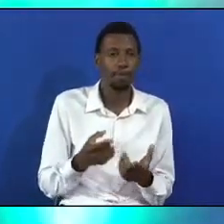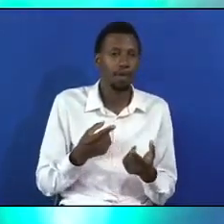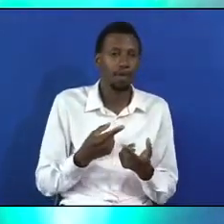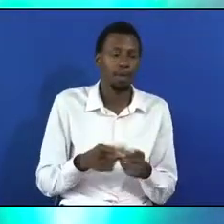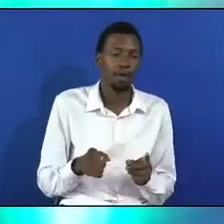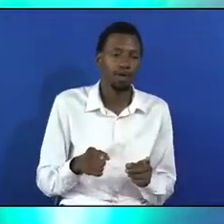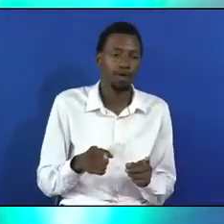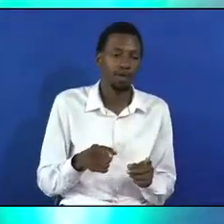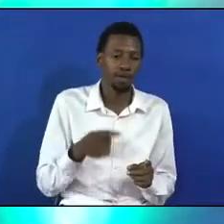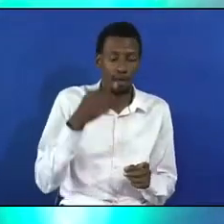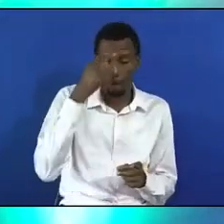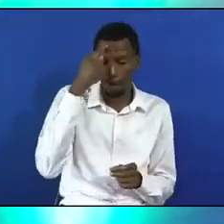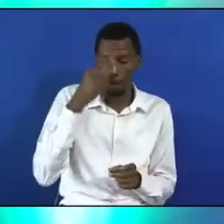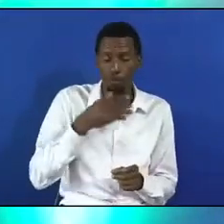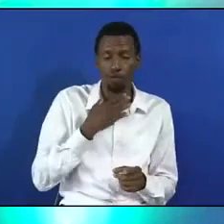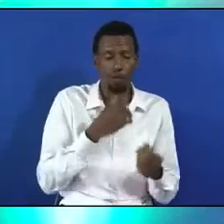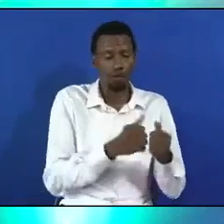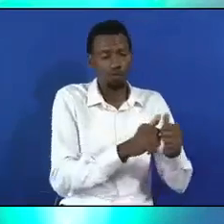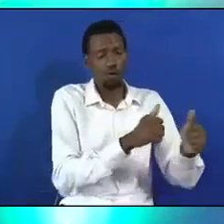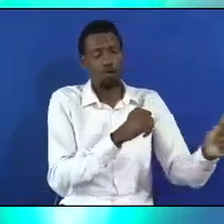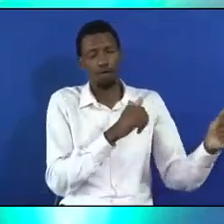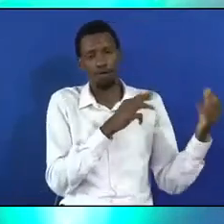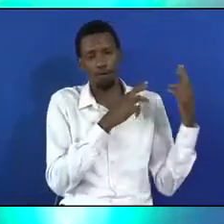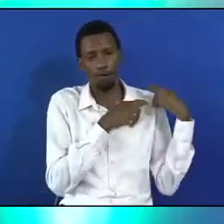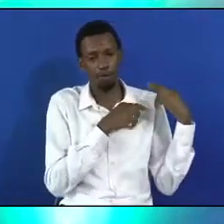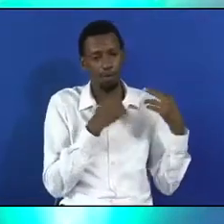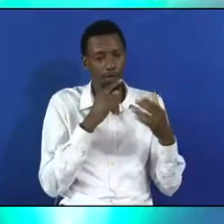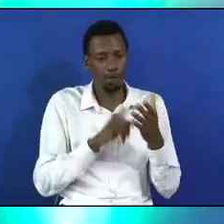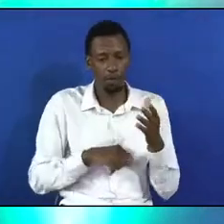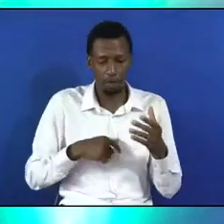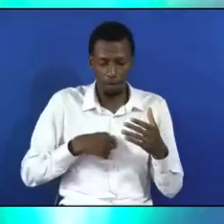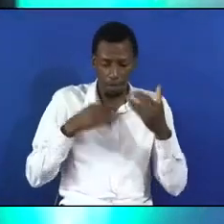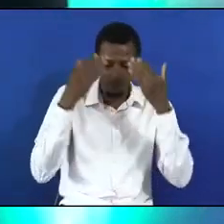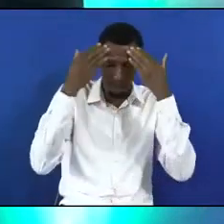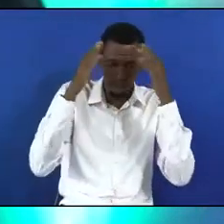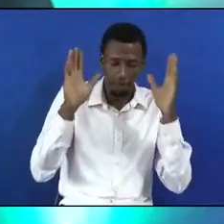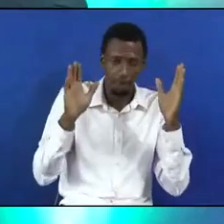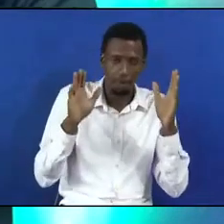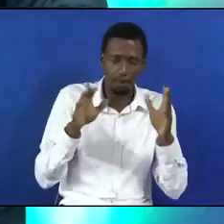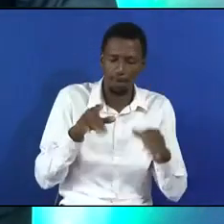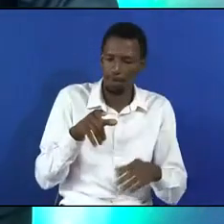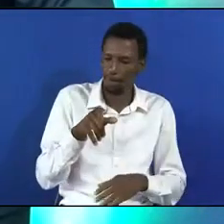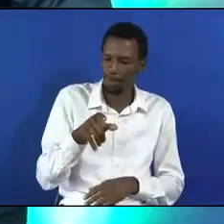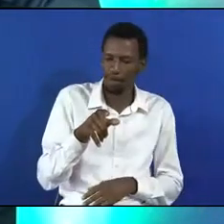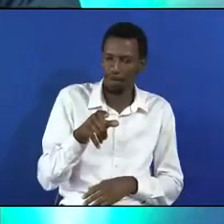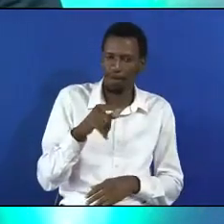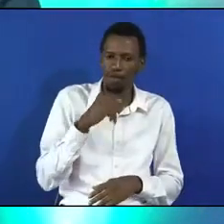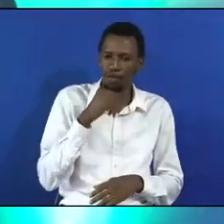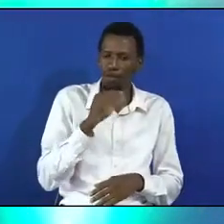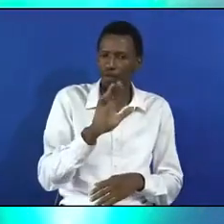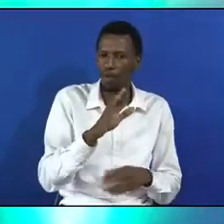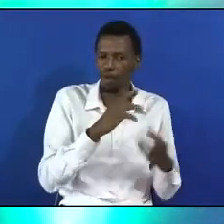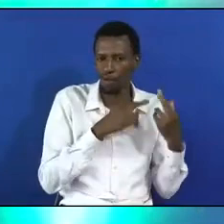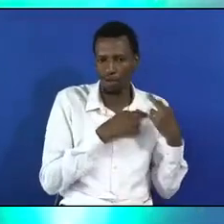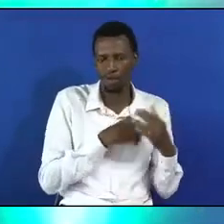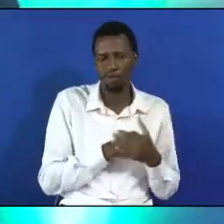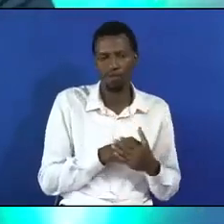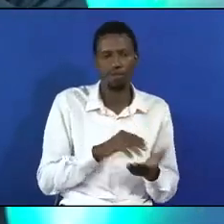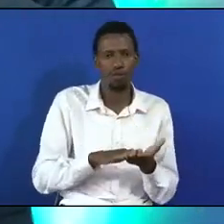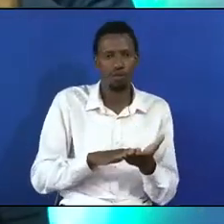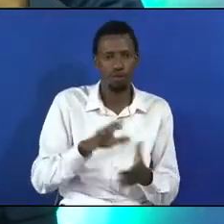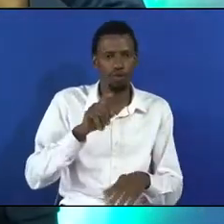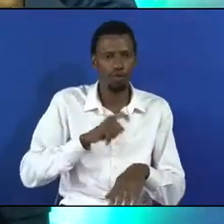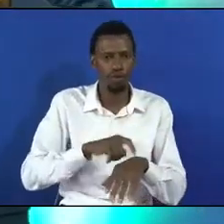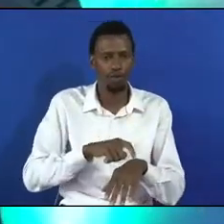to avoid responsibility, the thing we say is, I don't know. And it is not my responsibility. And most of the